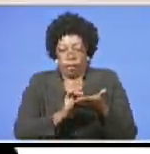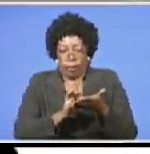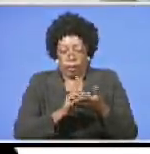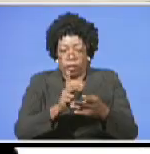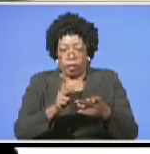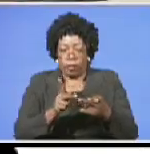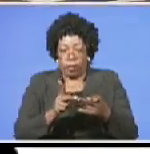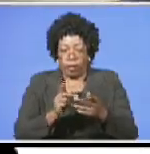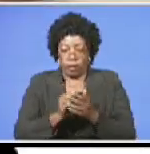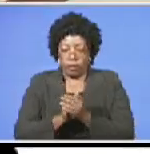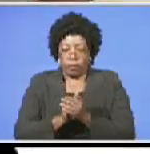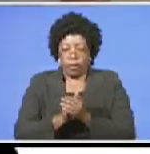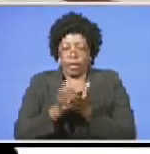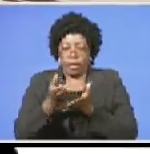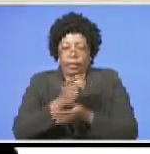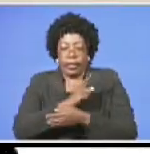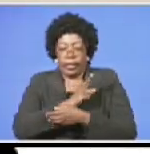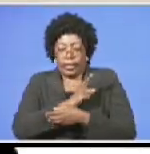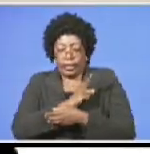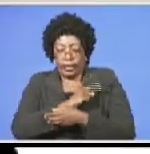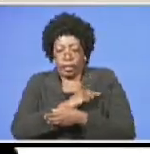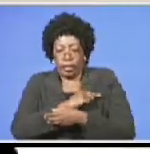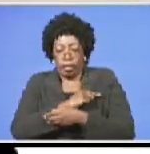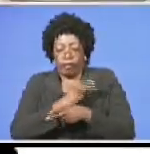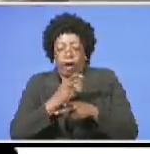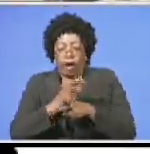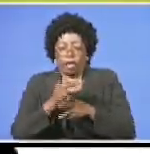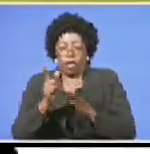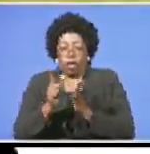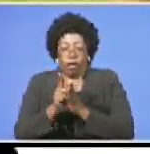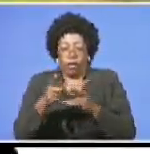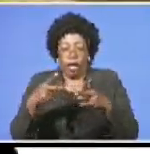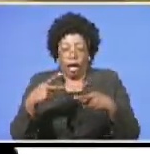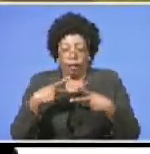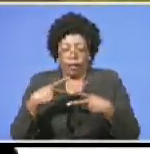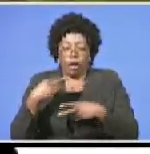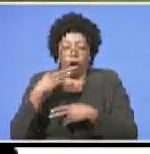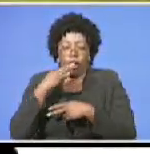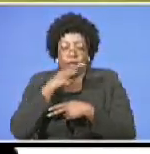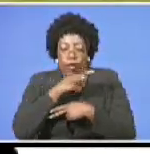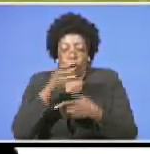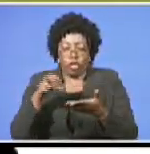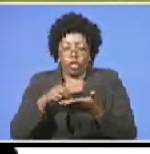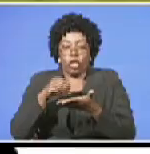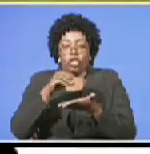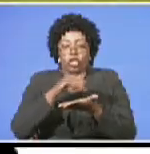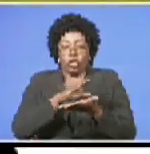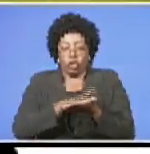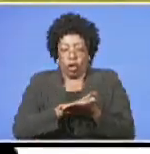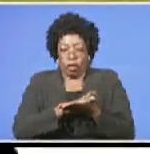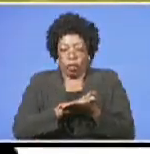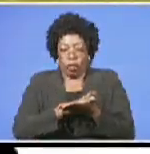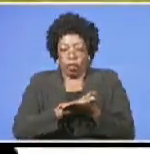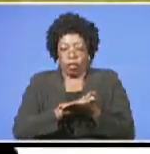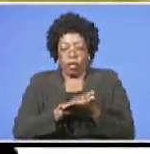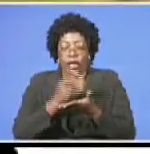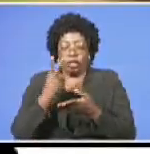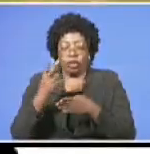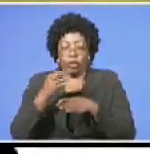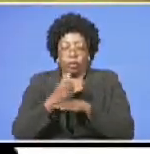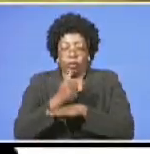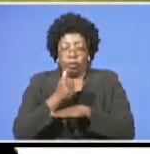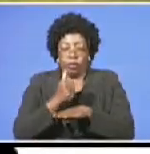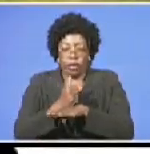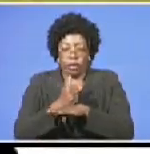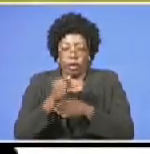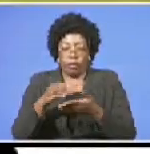Wallace also pled guilty on one count of unlawful possession, possession of a forged document, and two counts of forgery. Representation